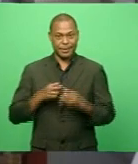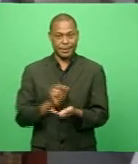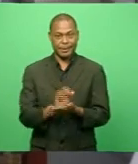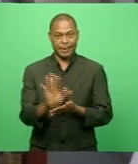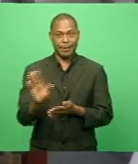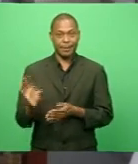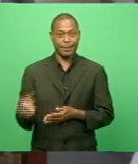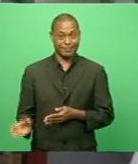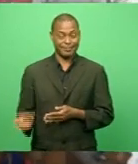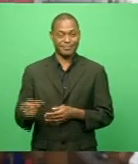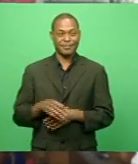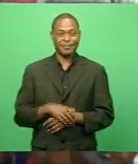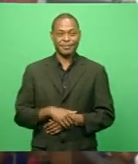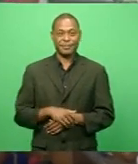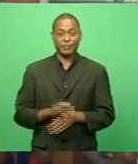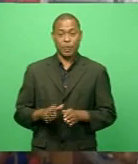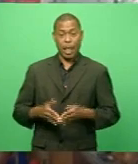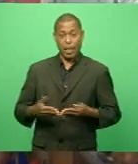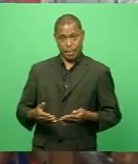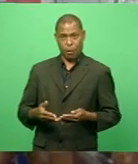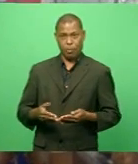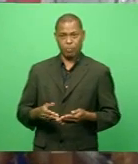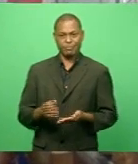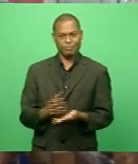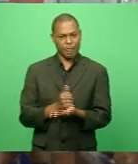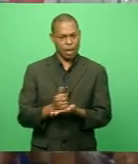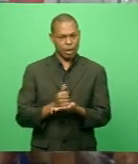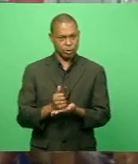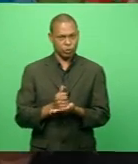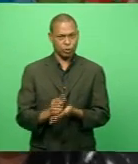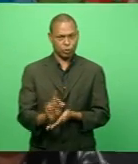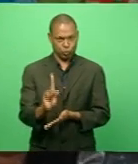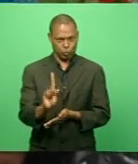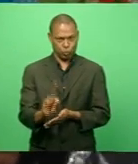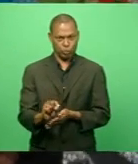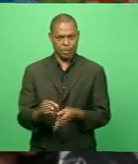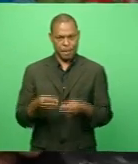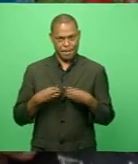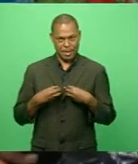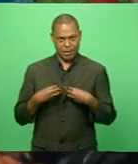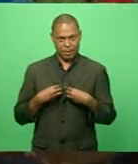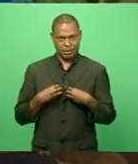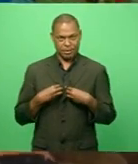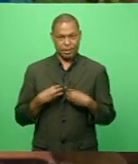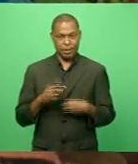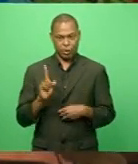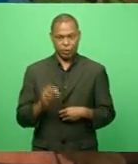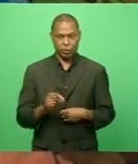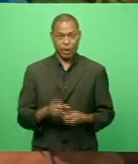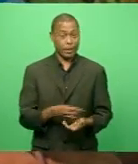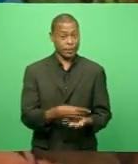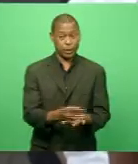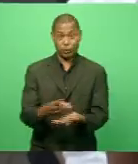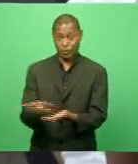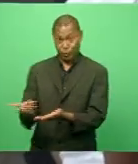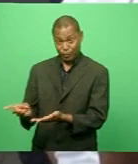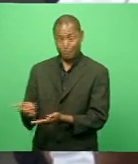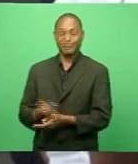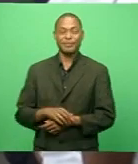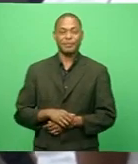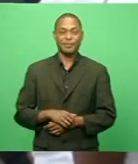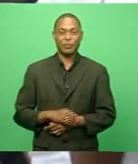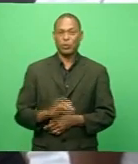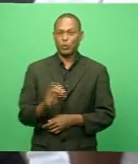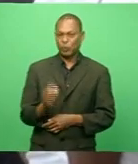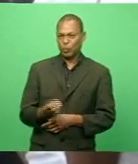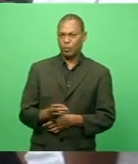middlemen. We will now take action on people who are manufacturing and people who are distributing it. So that in itself will be a